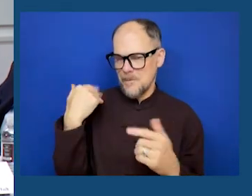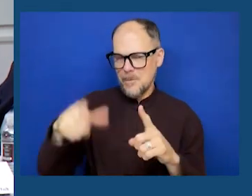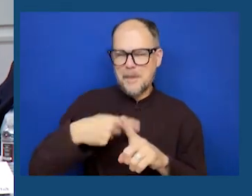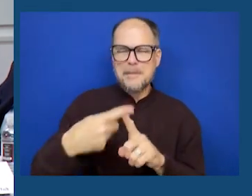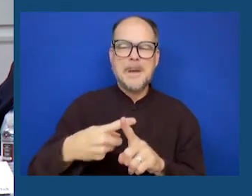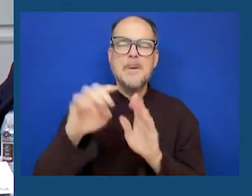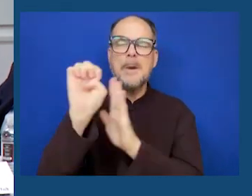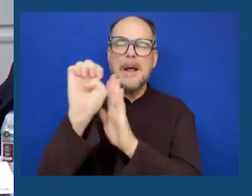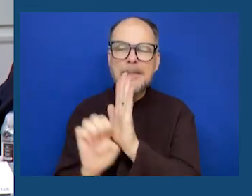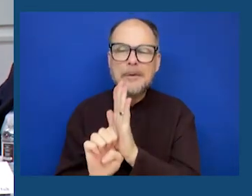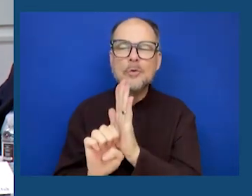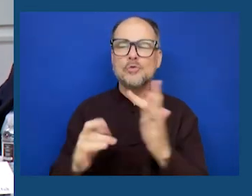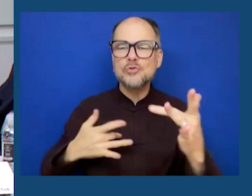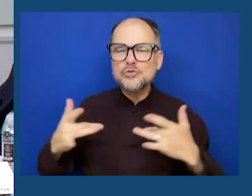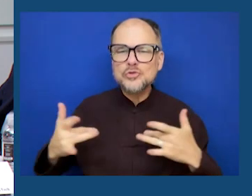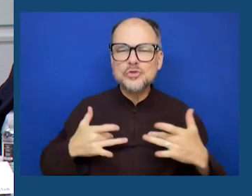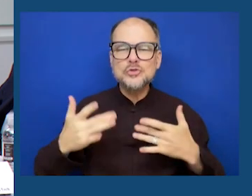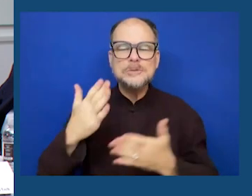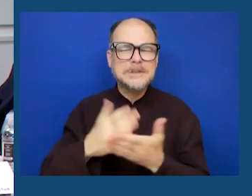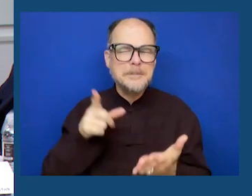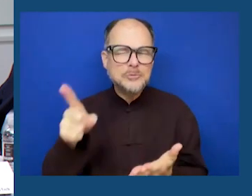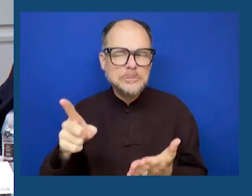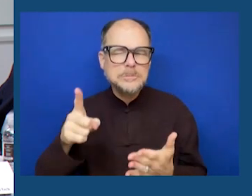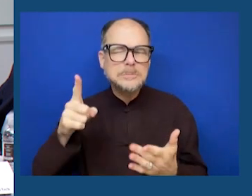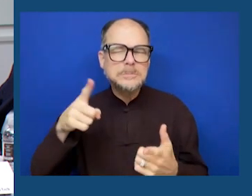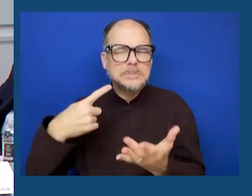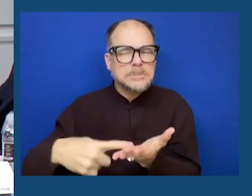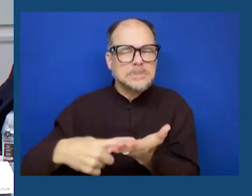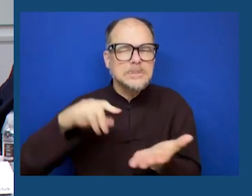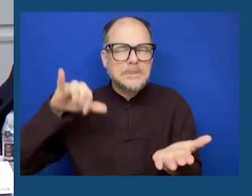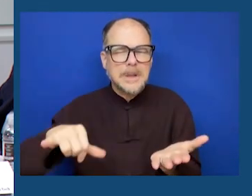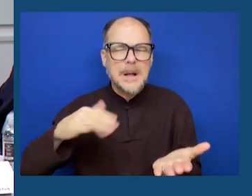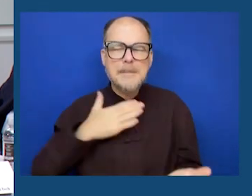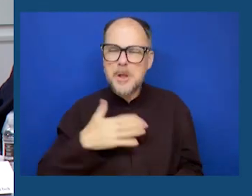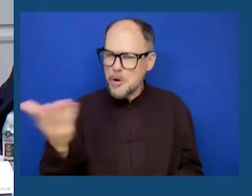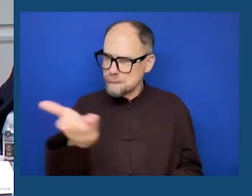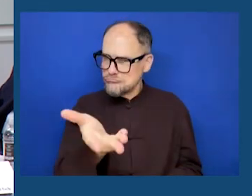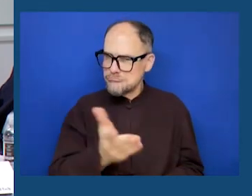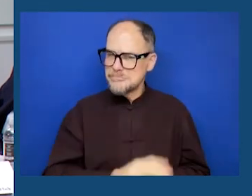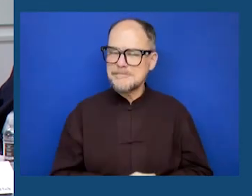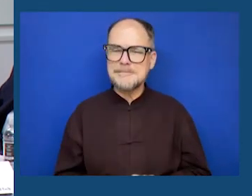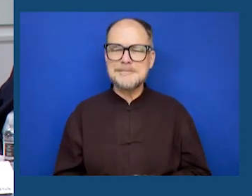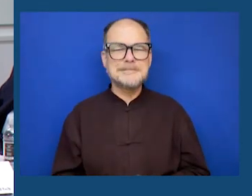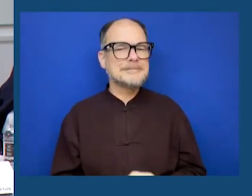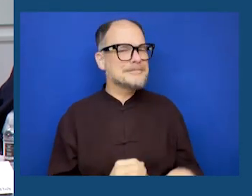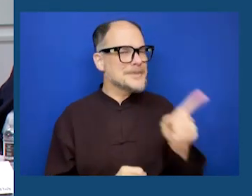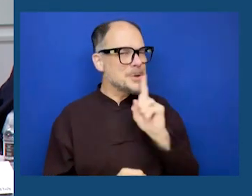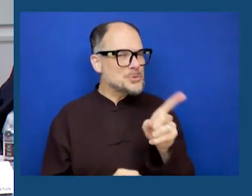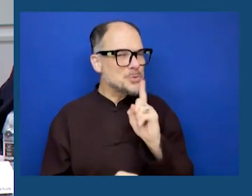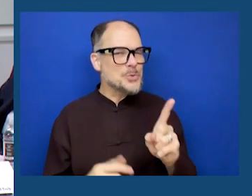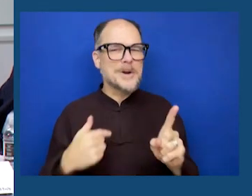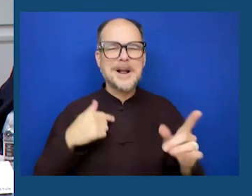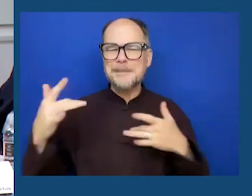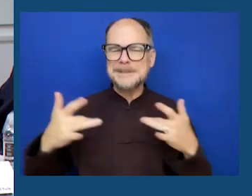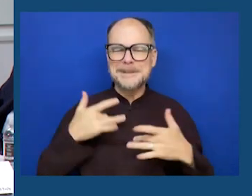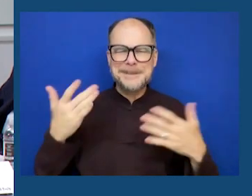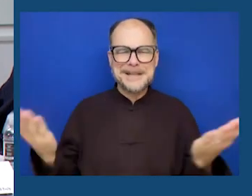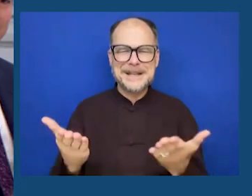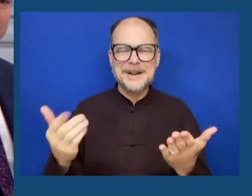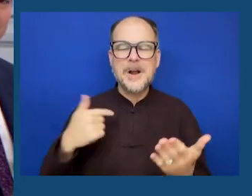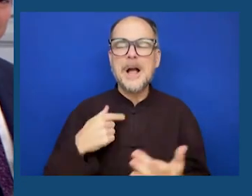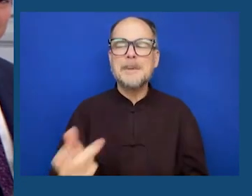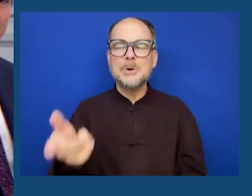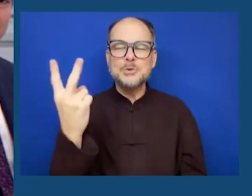ethical concerns. Right. I know it's something you're spending some time on. Absolutely. I'm really excited to be here. So I'm a two-time CUNY alum, and